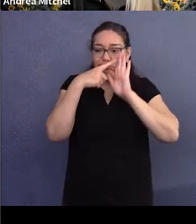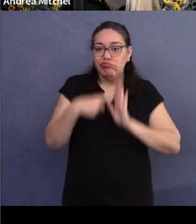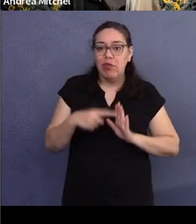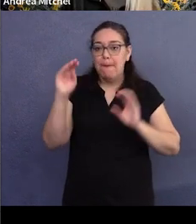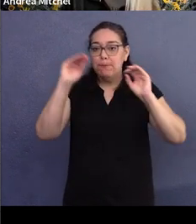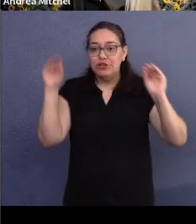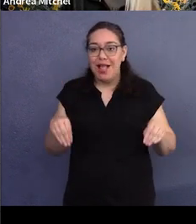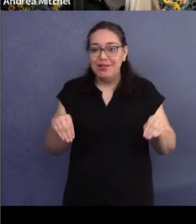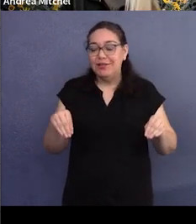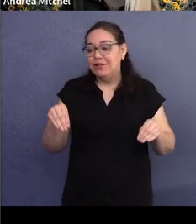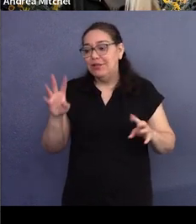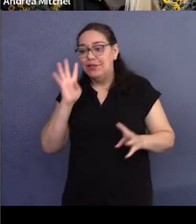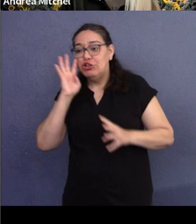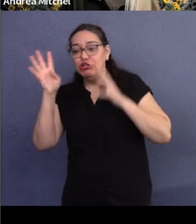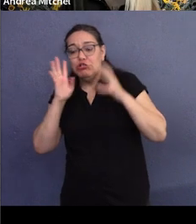versus admin.